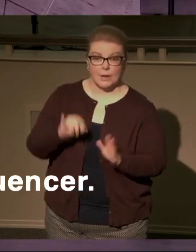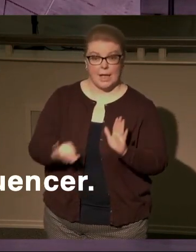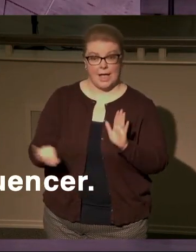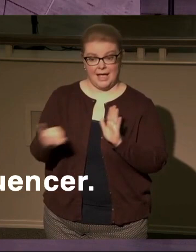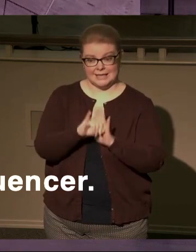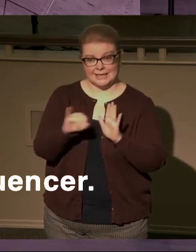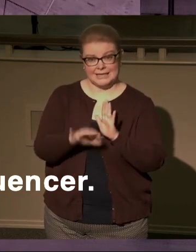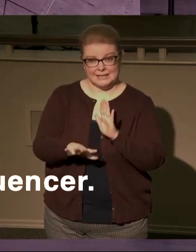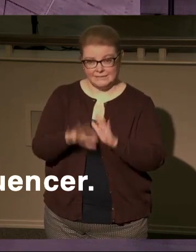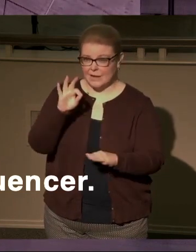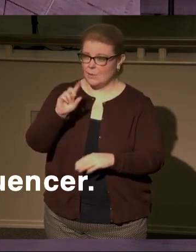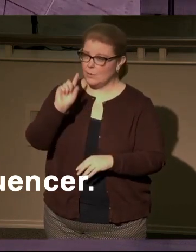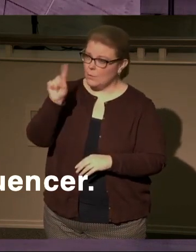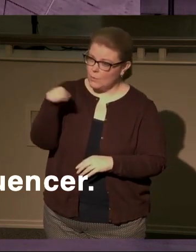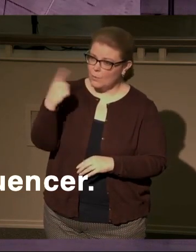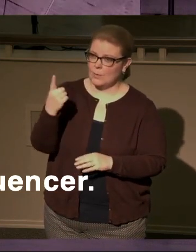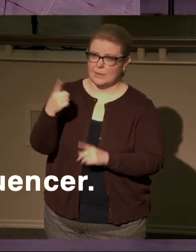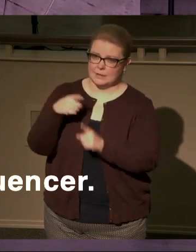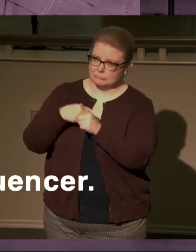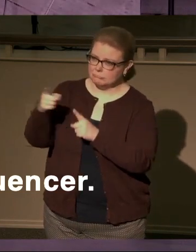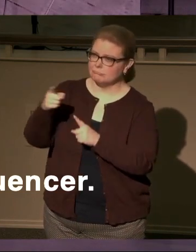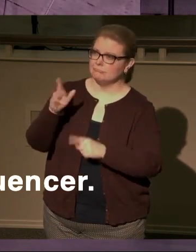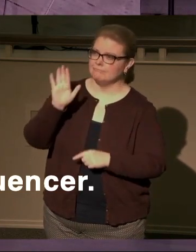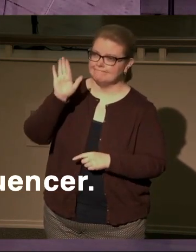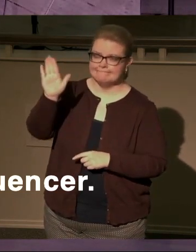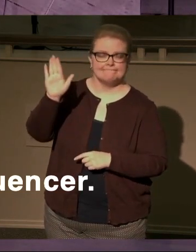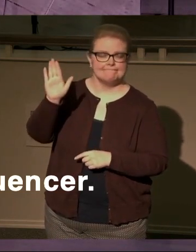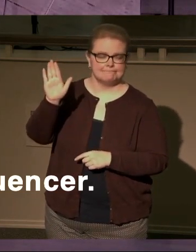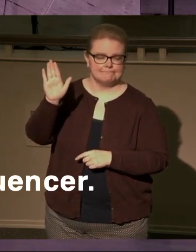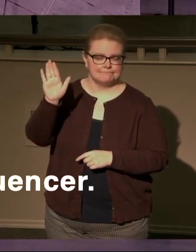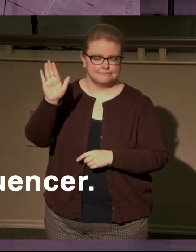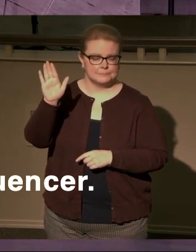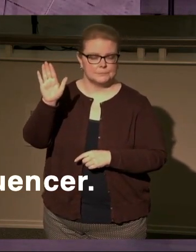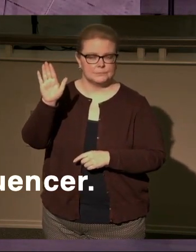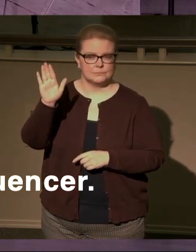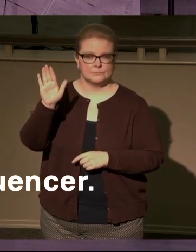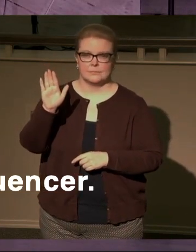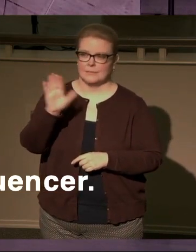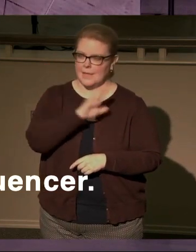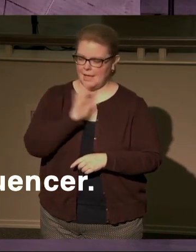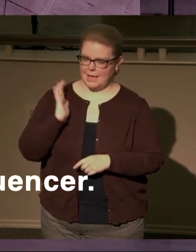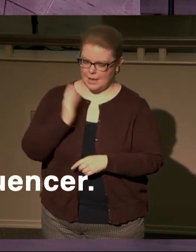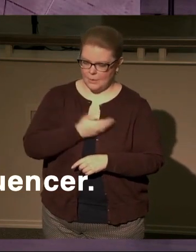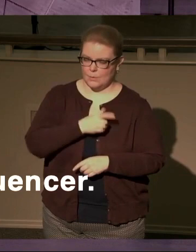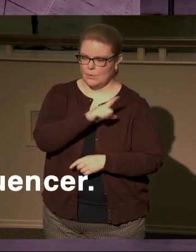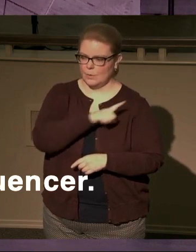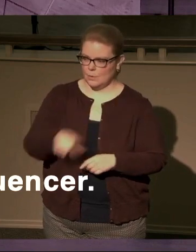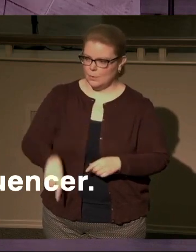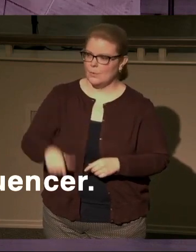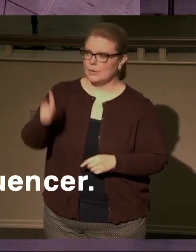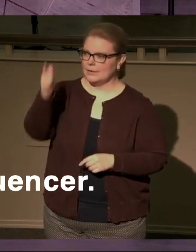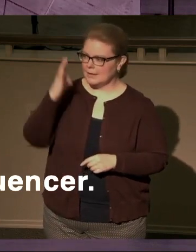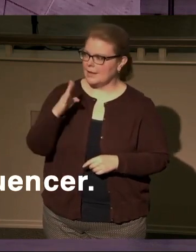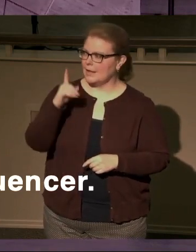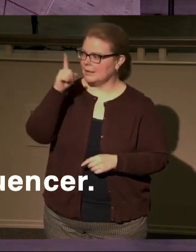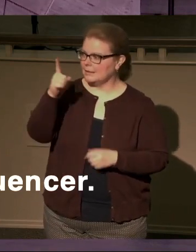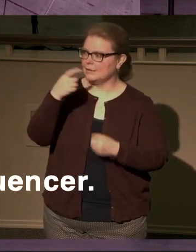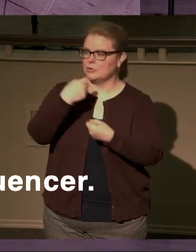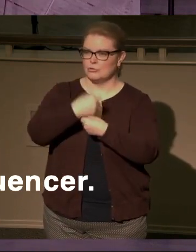found exclusively and solely in that. Our Lord God, who has created